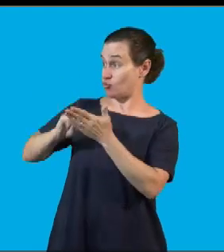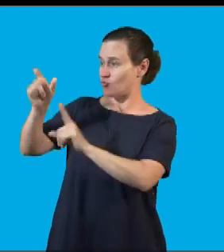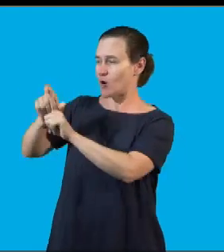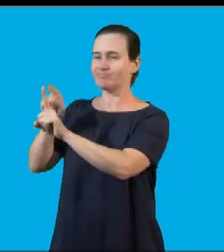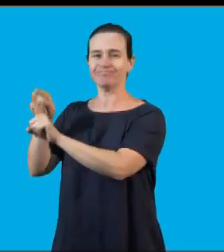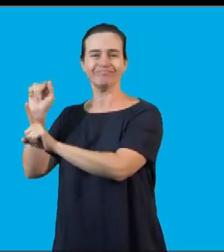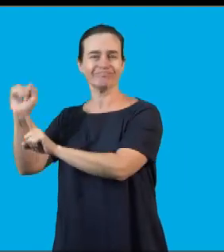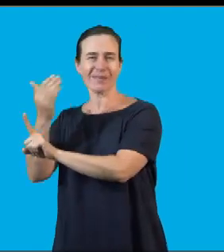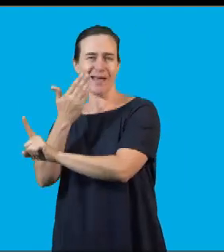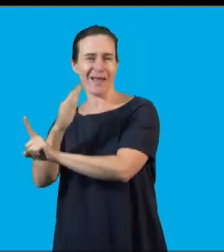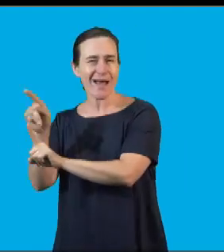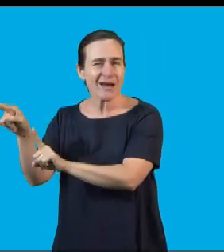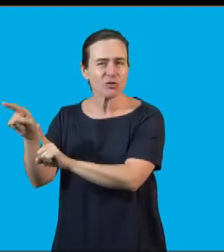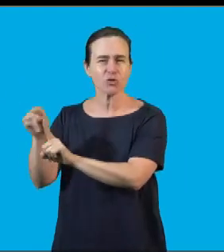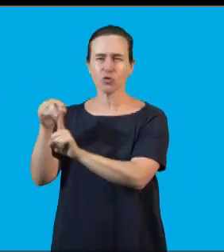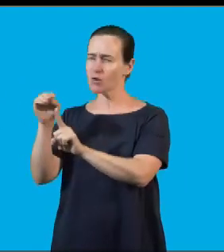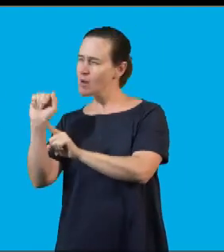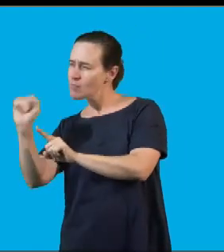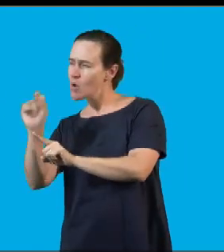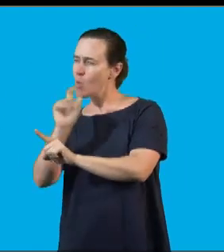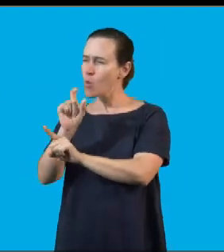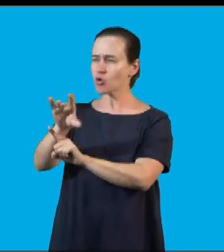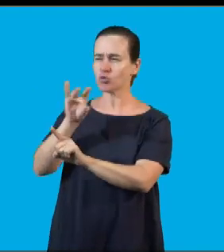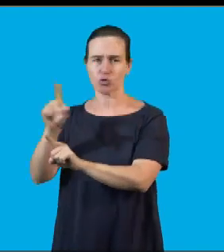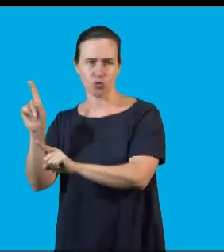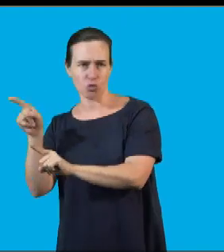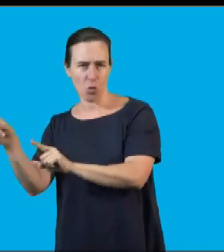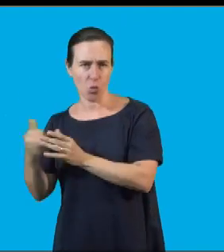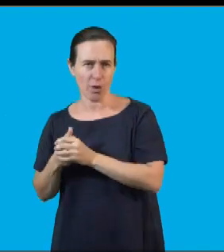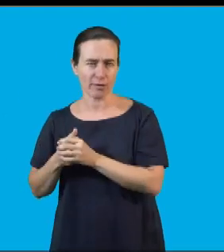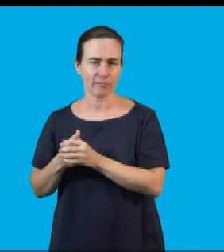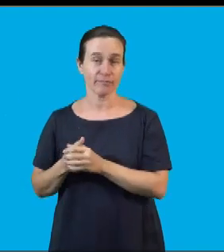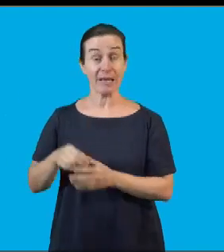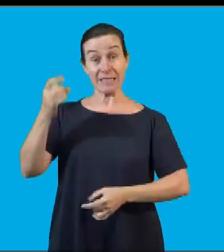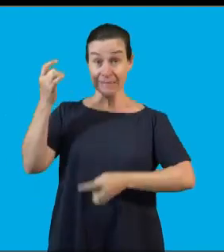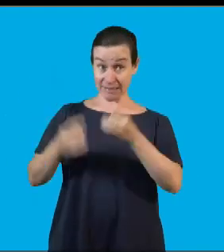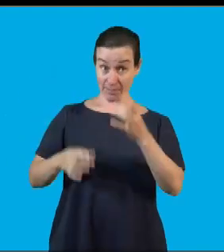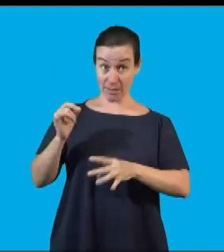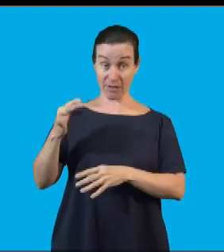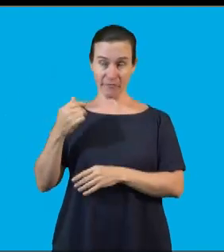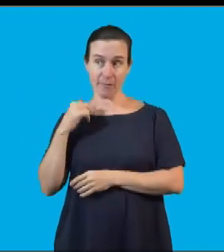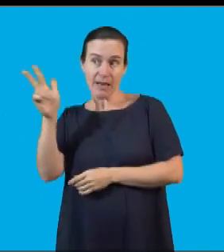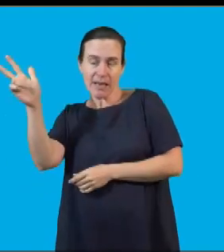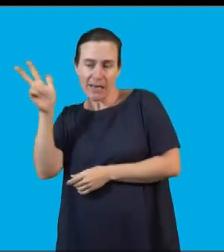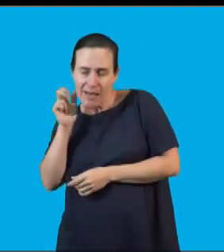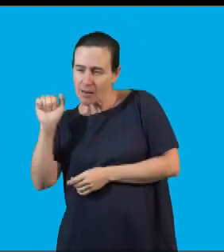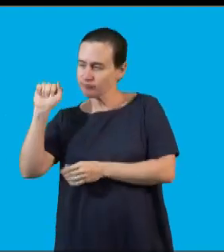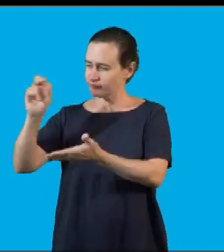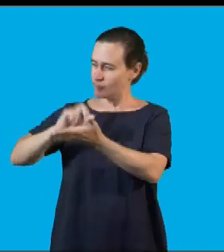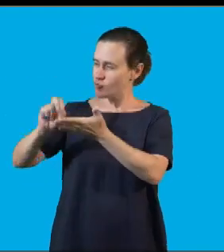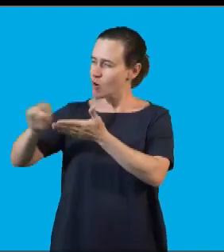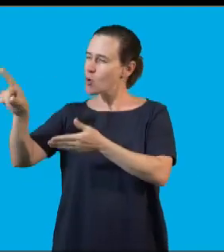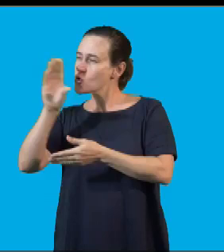and we identify it through their word choice, through their diction. And to hear a book read by its author is sometimes easier to